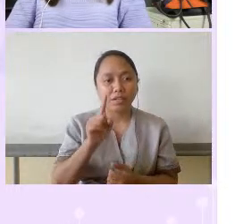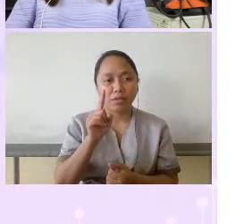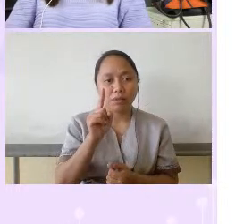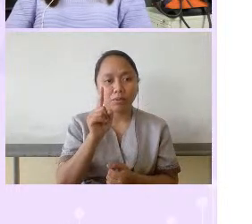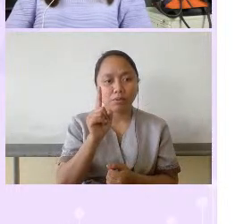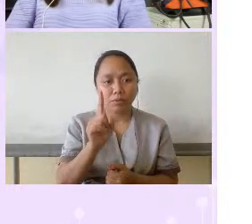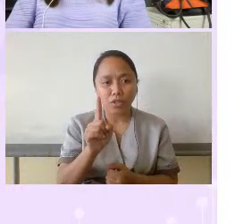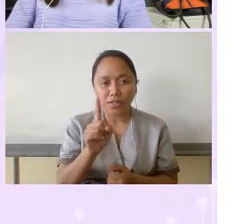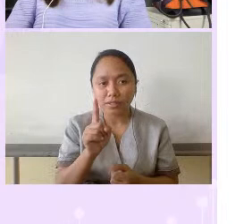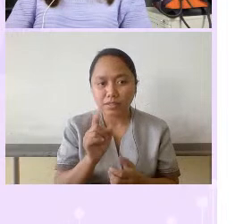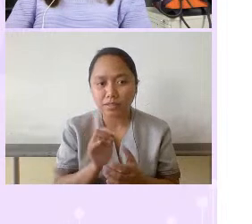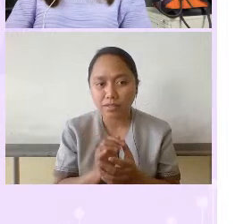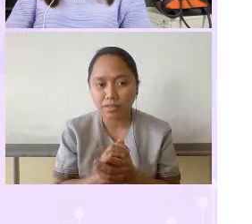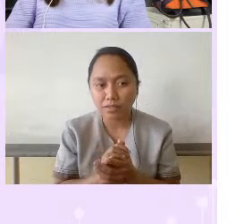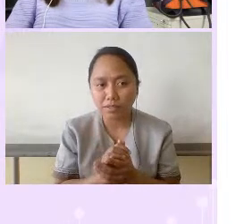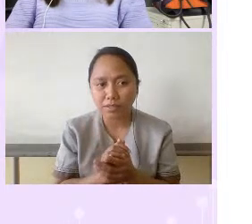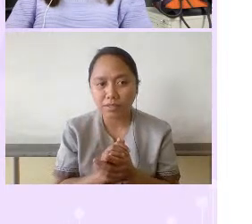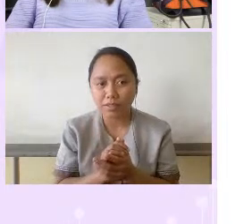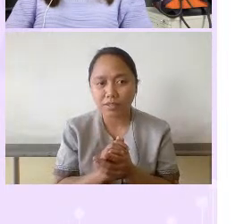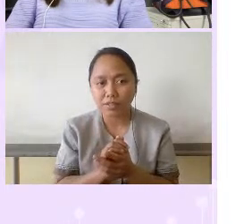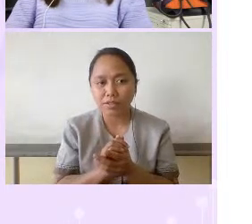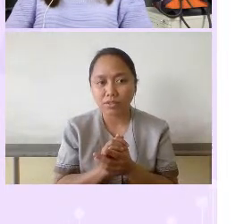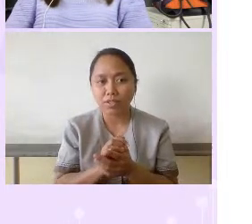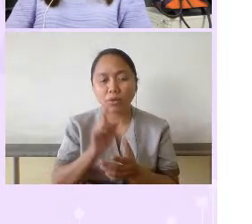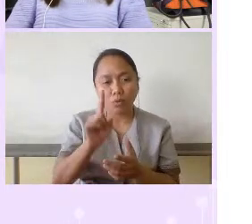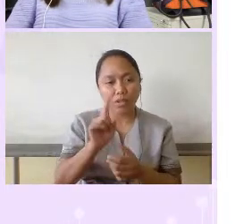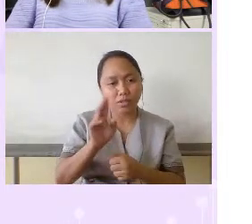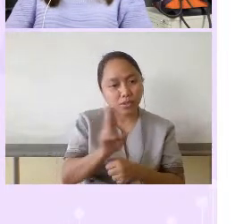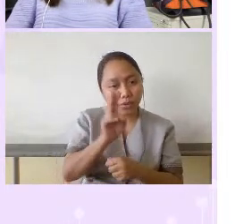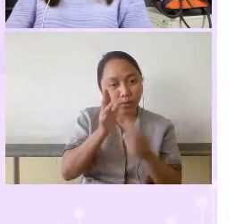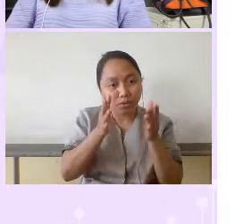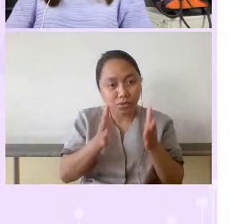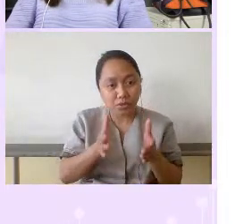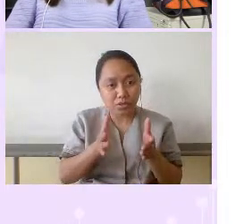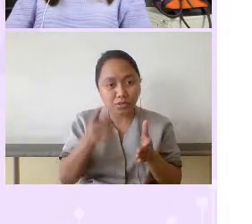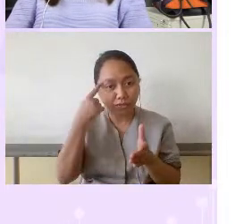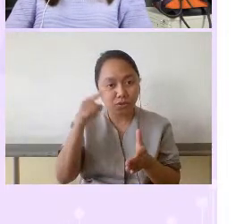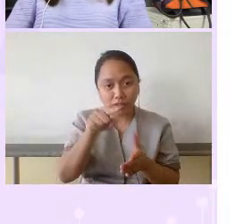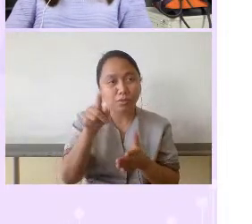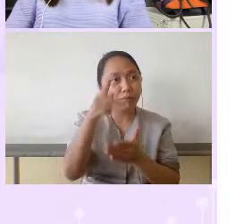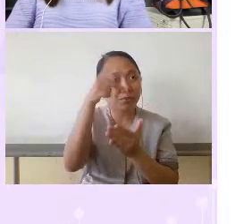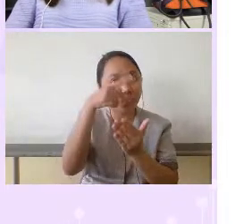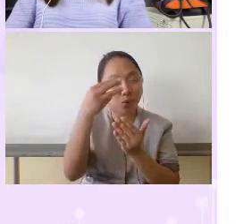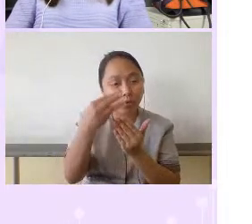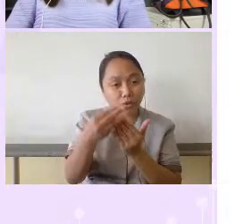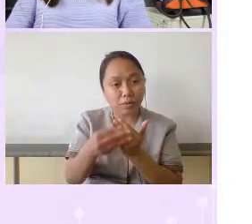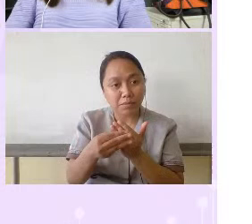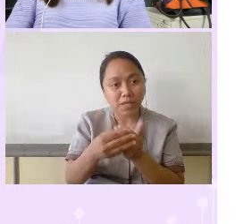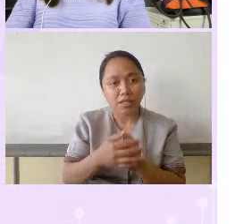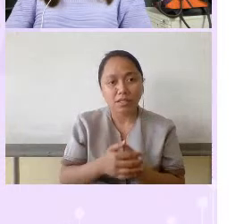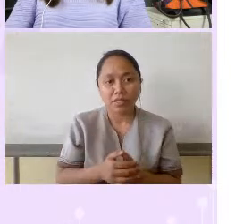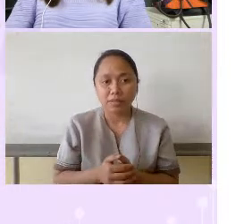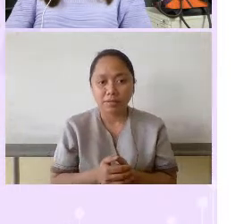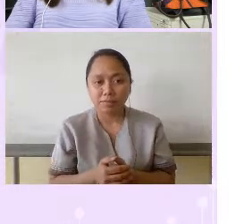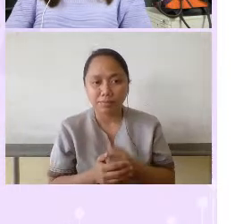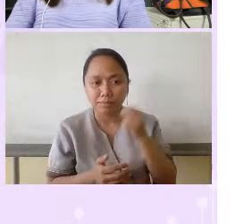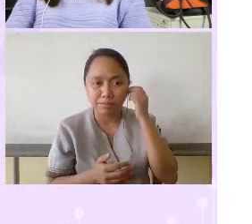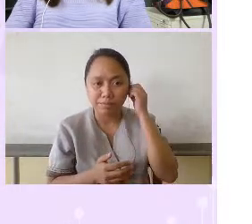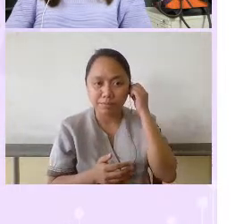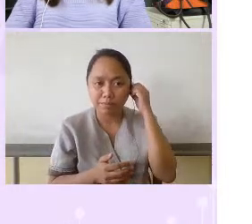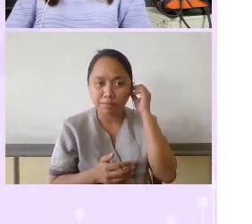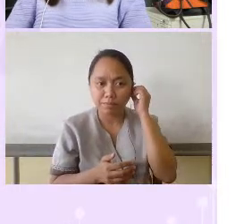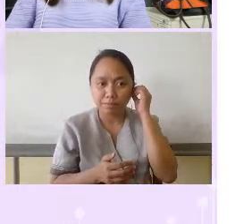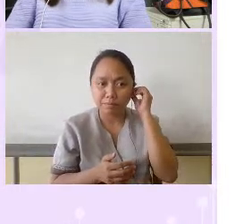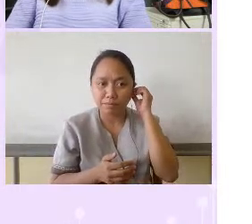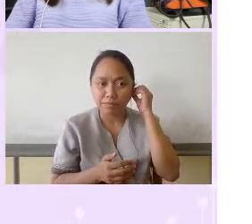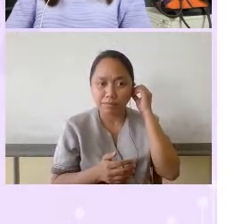Asia, it introduces add-on approaches to youth employment facilitation, such as extended employer engagement